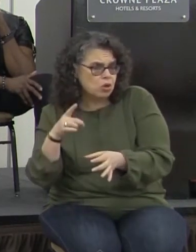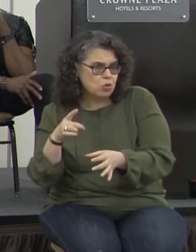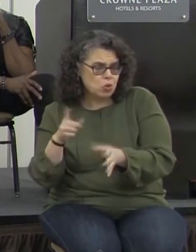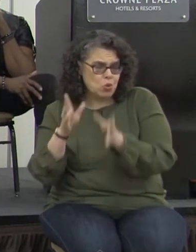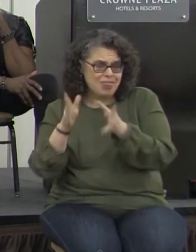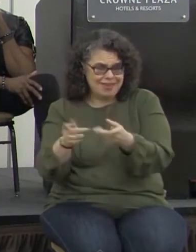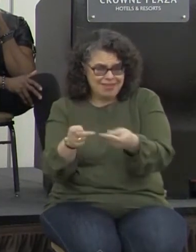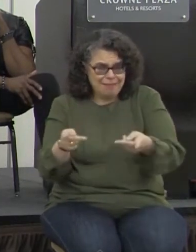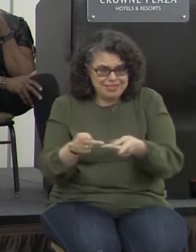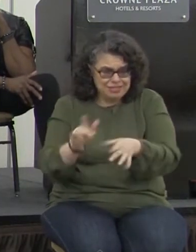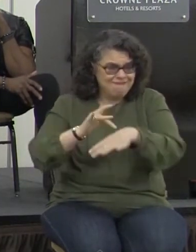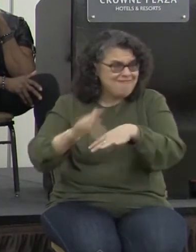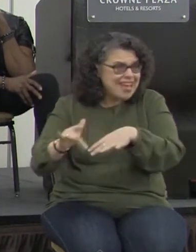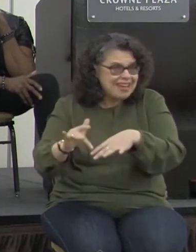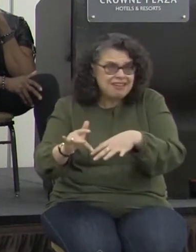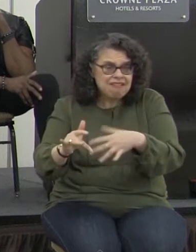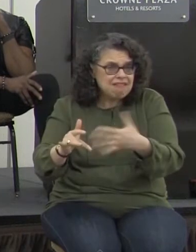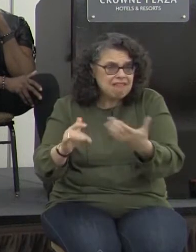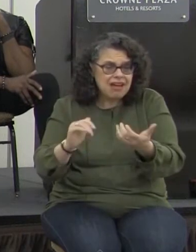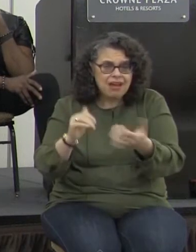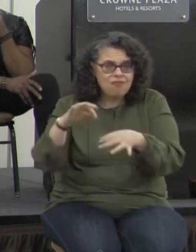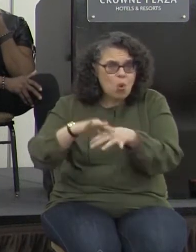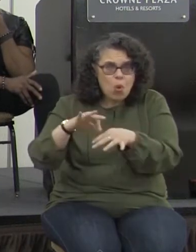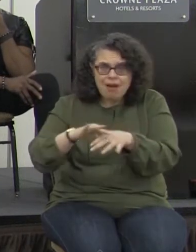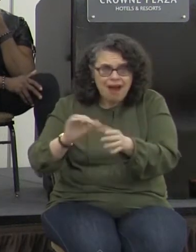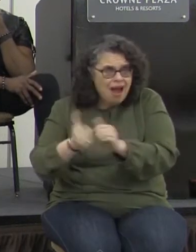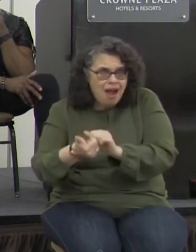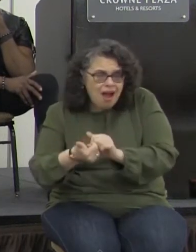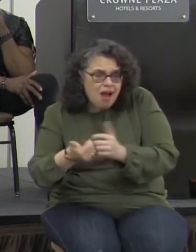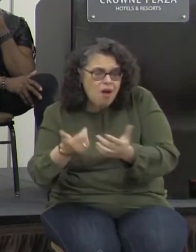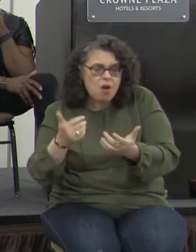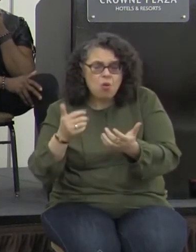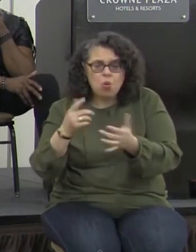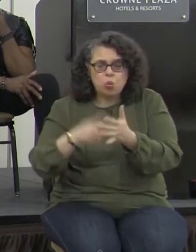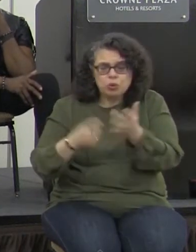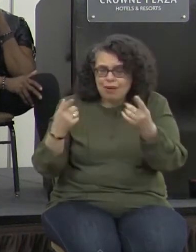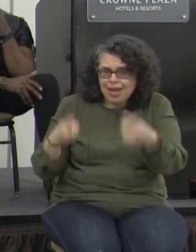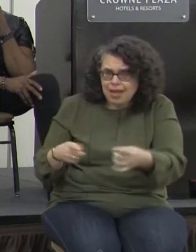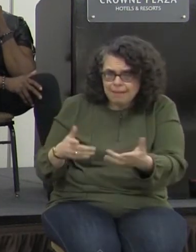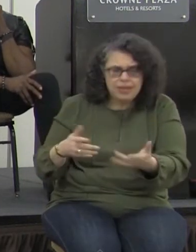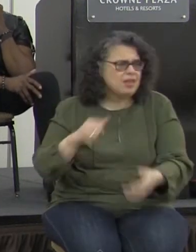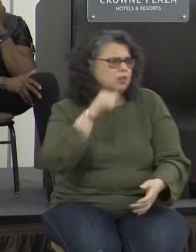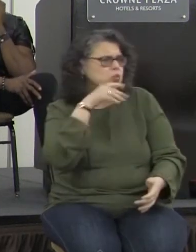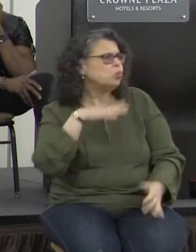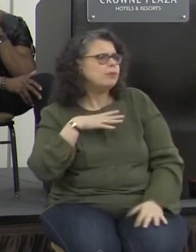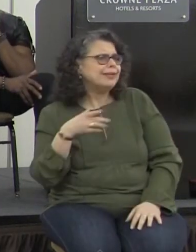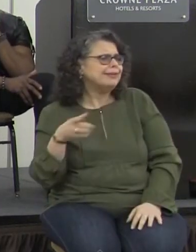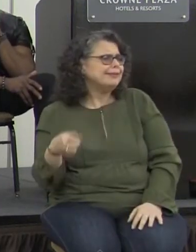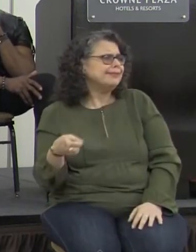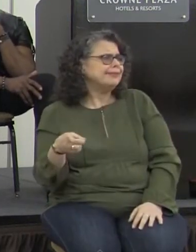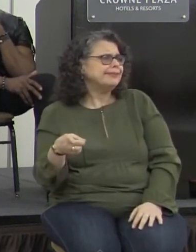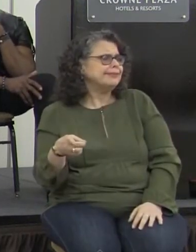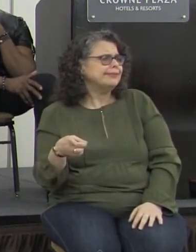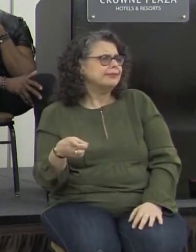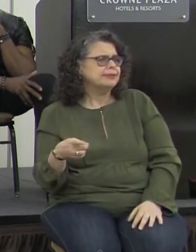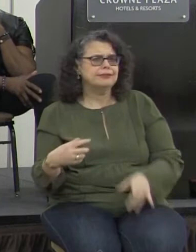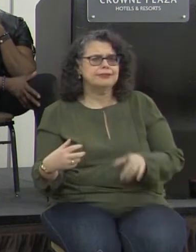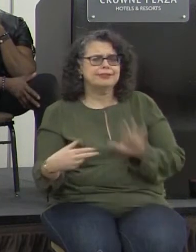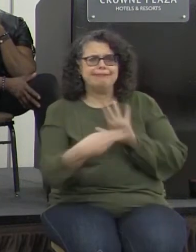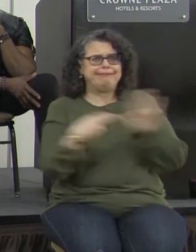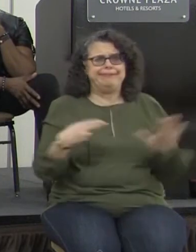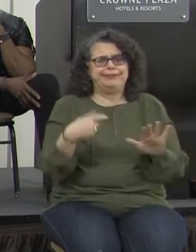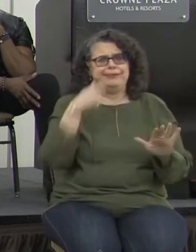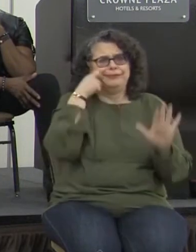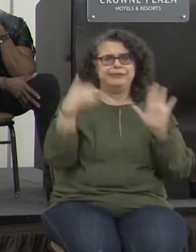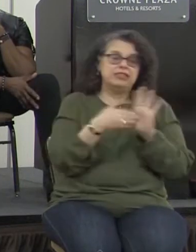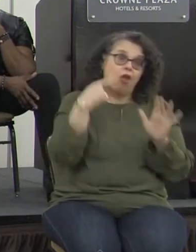there vacant? And then how's the voting going to take place? How's this going to work? And she then called me a racist, which